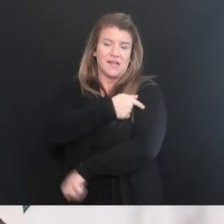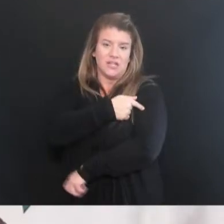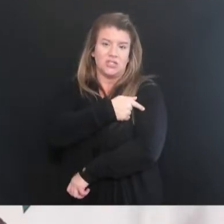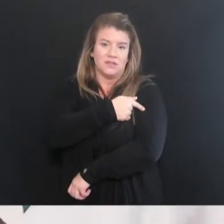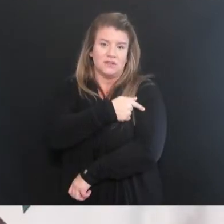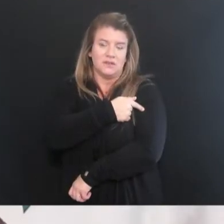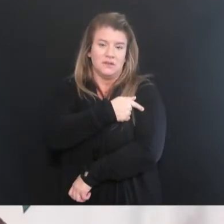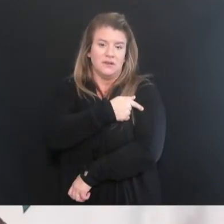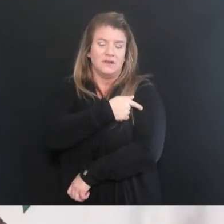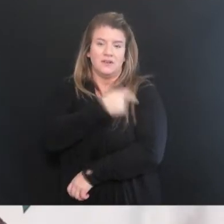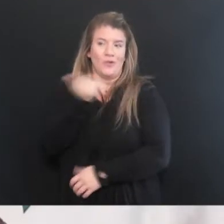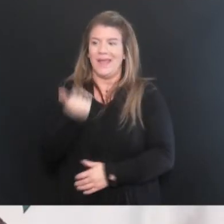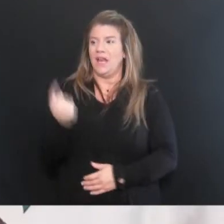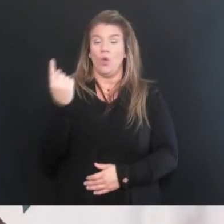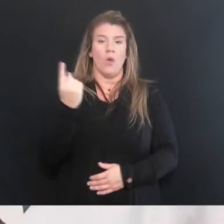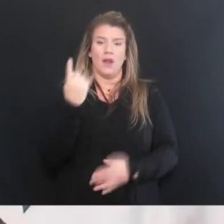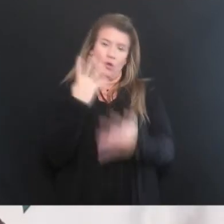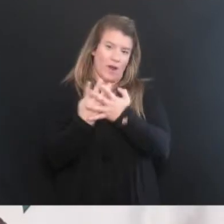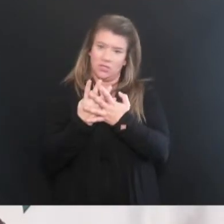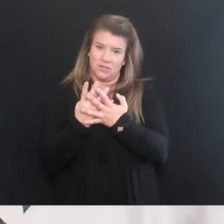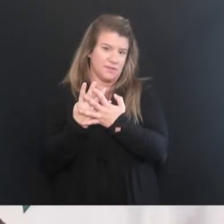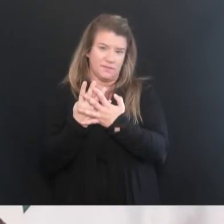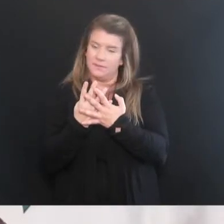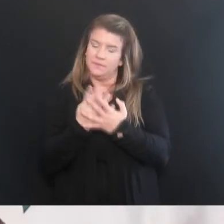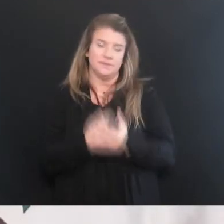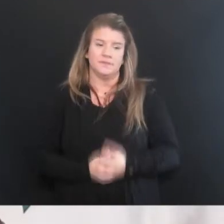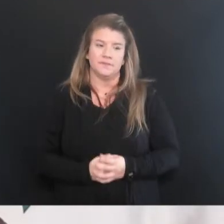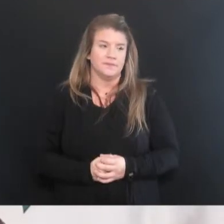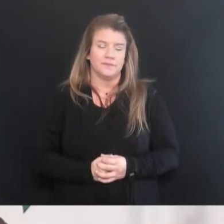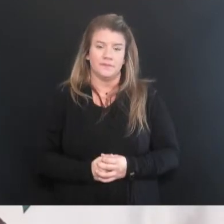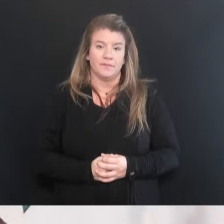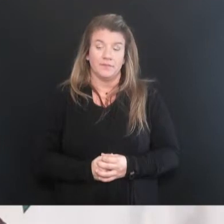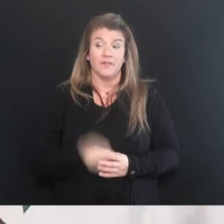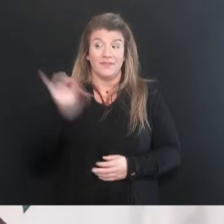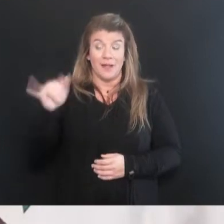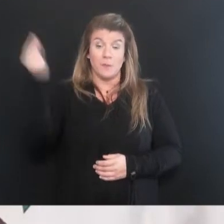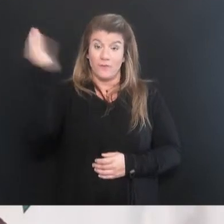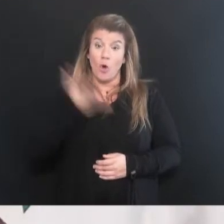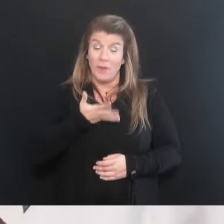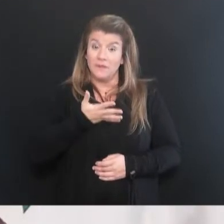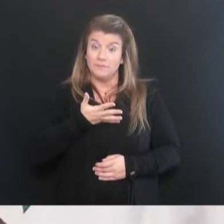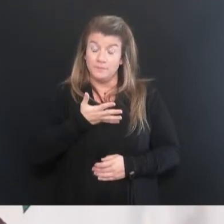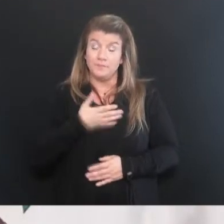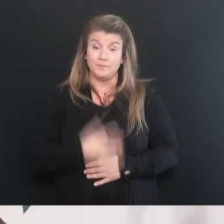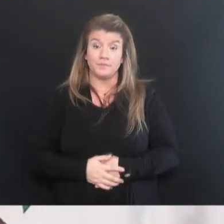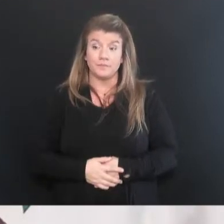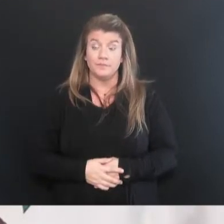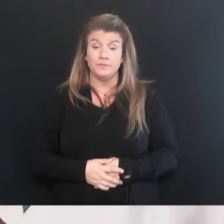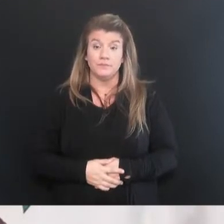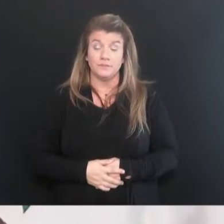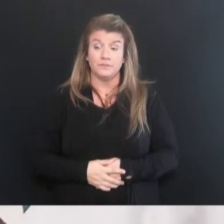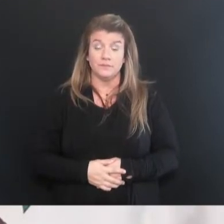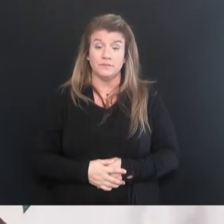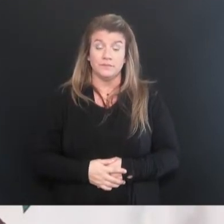vaccinations to anybody in corrections, and at least that's what I've been told. And I'd be